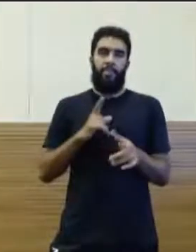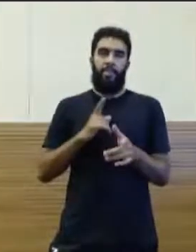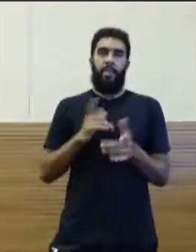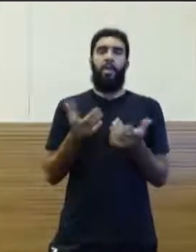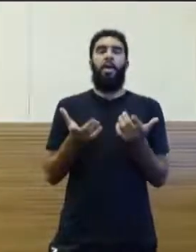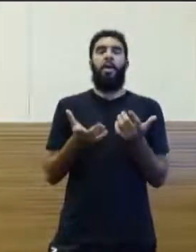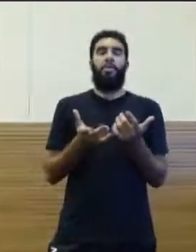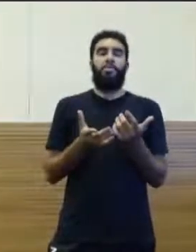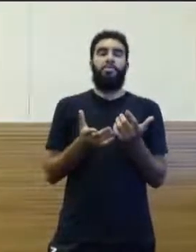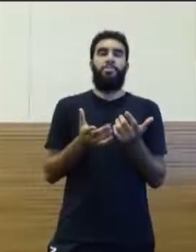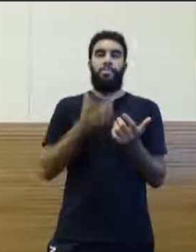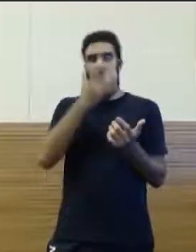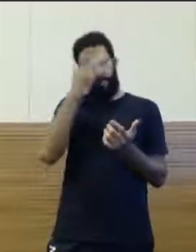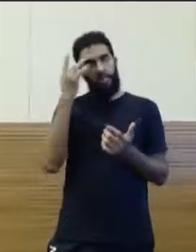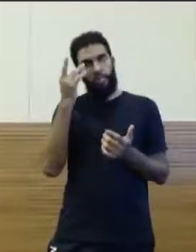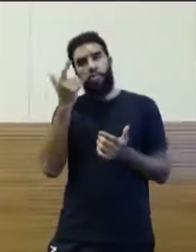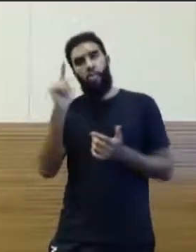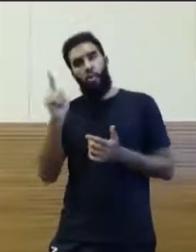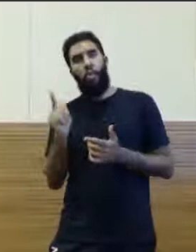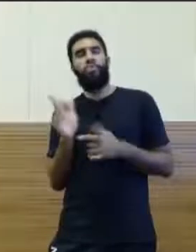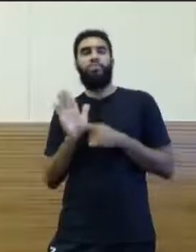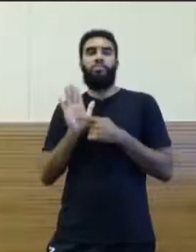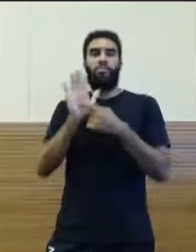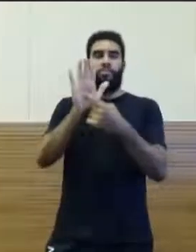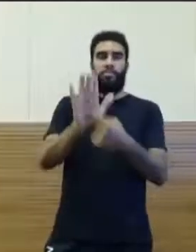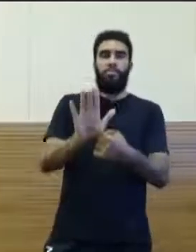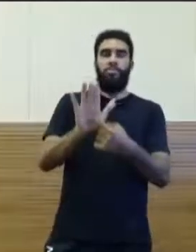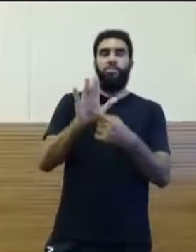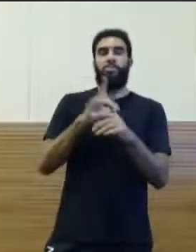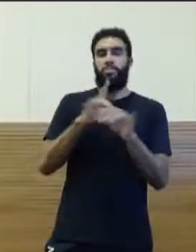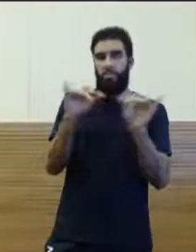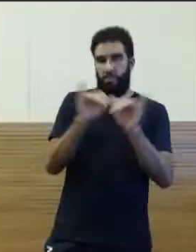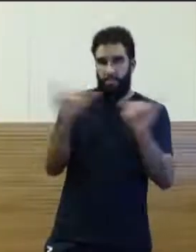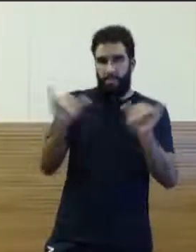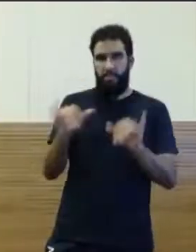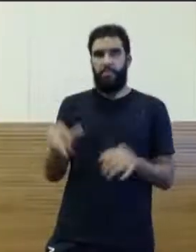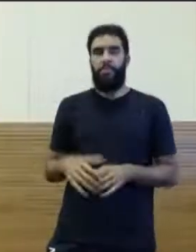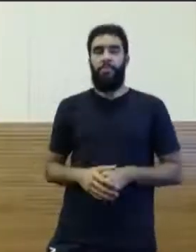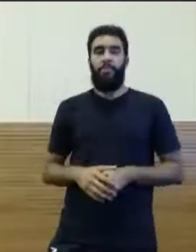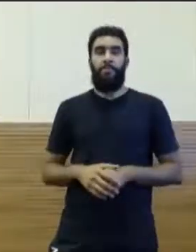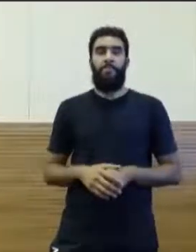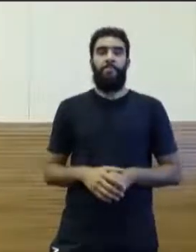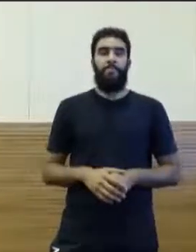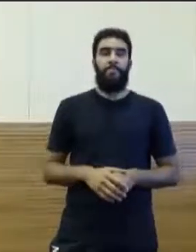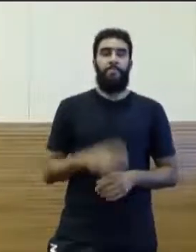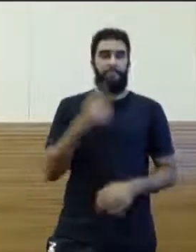and with these secondary characters, and each one of them with their own messages.